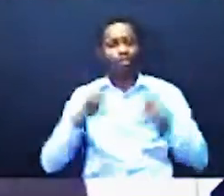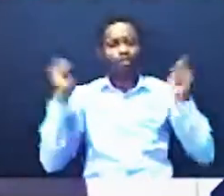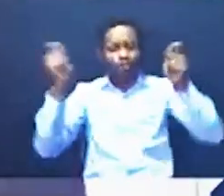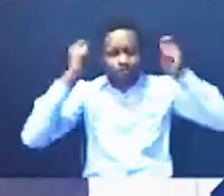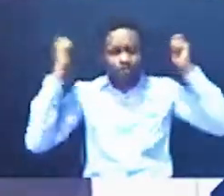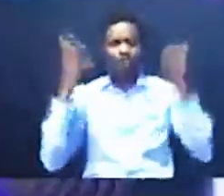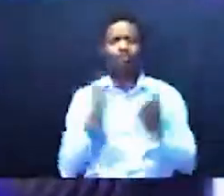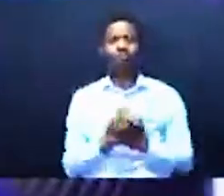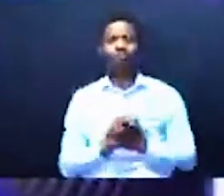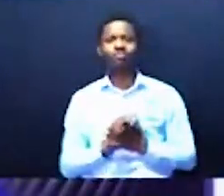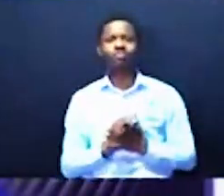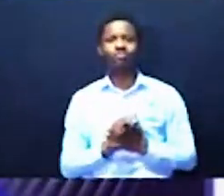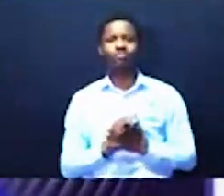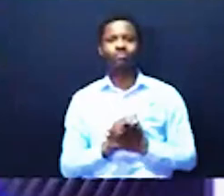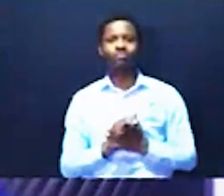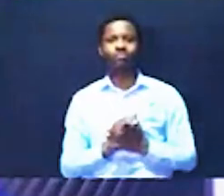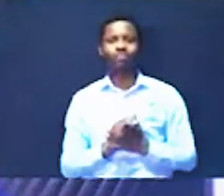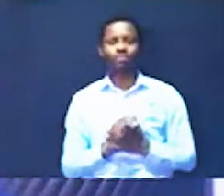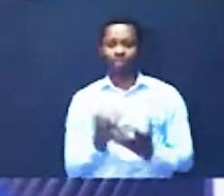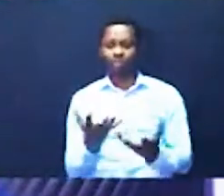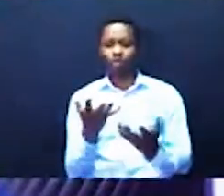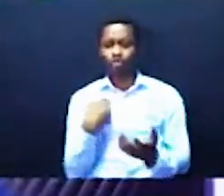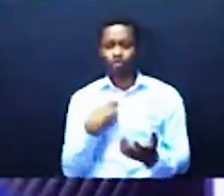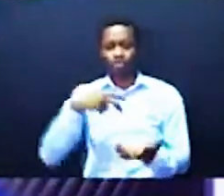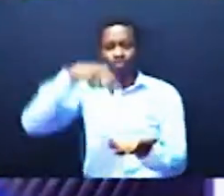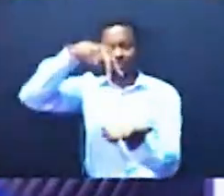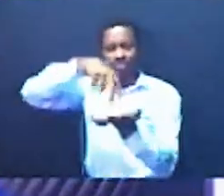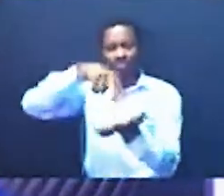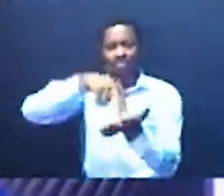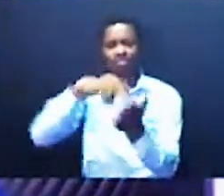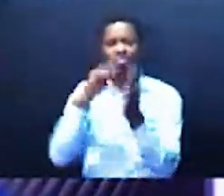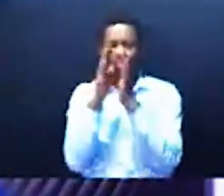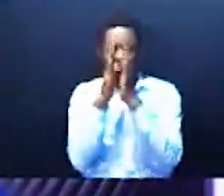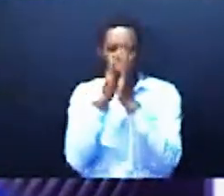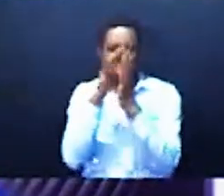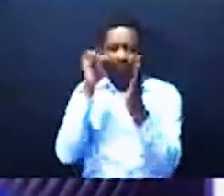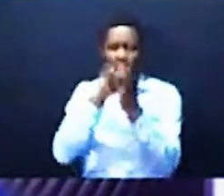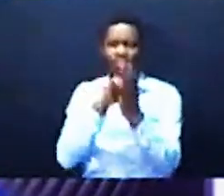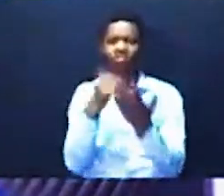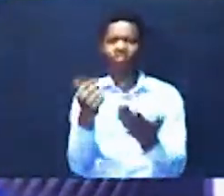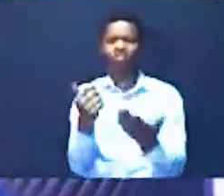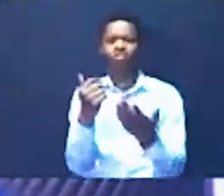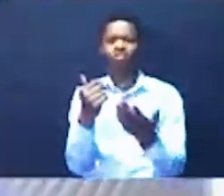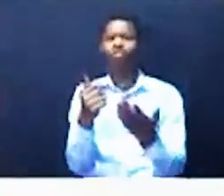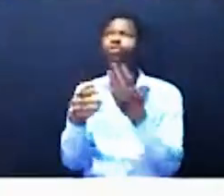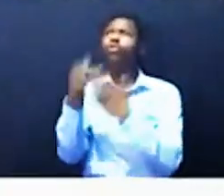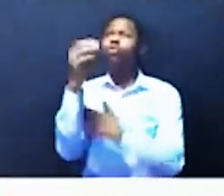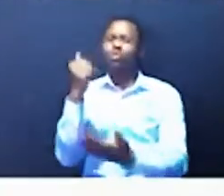Just want you to stand up wherever you are and pray that God give me that strength.